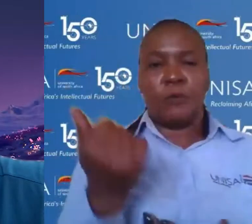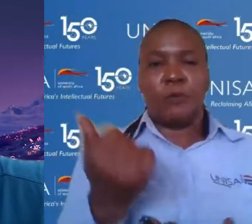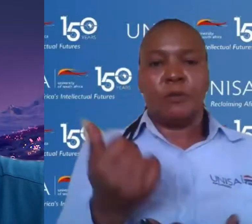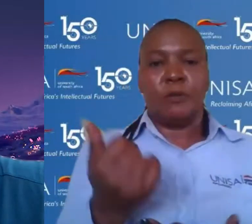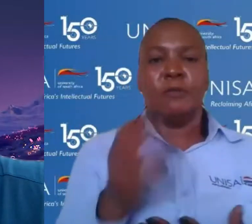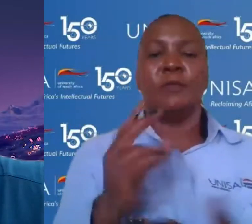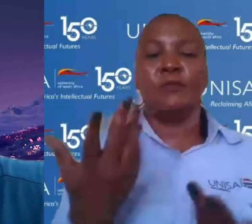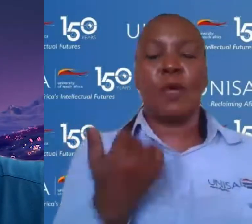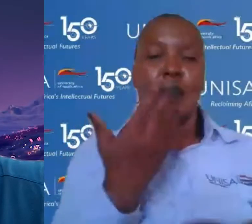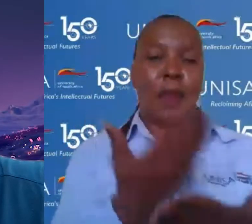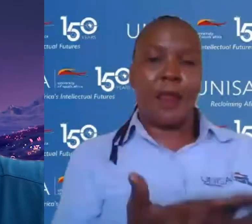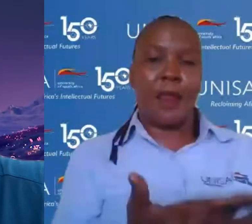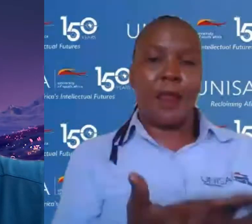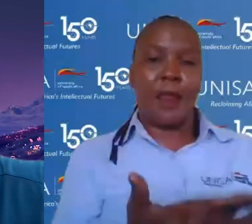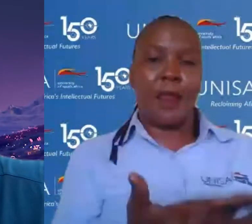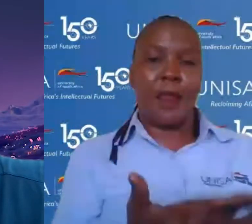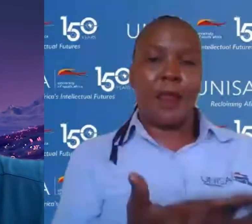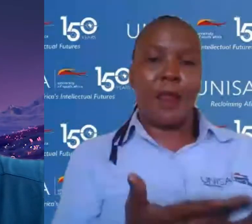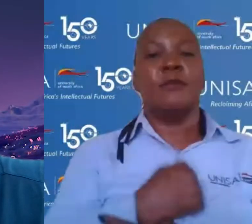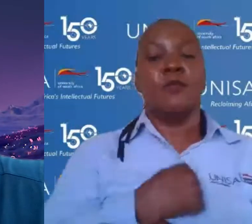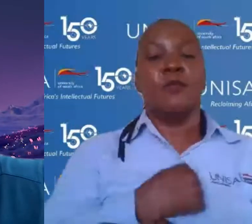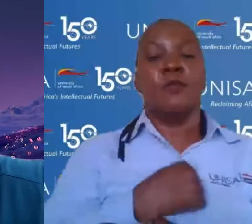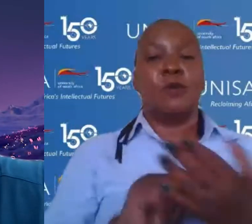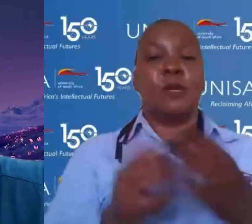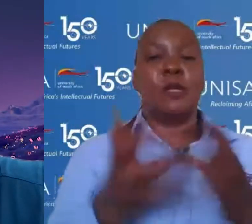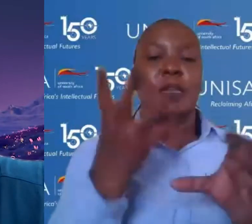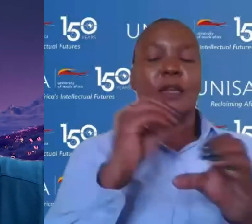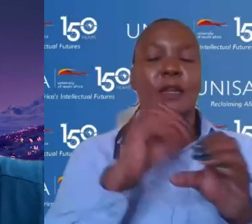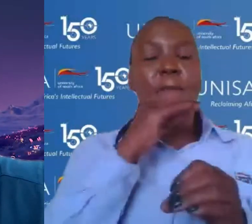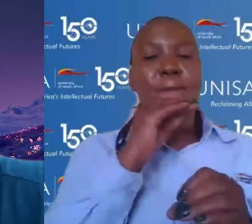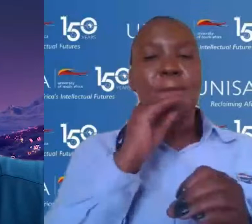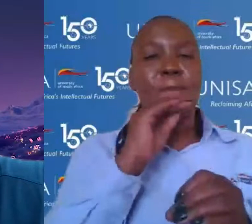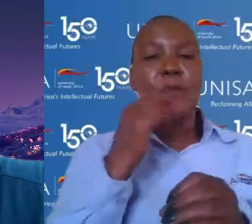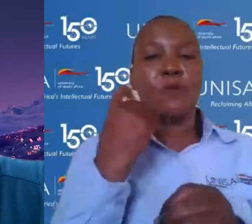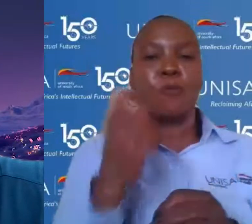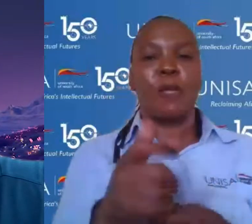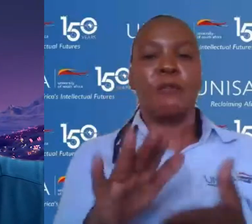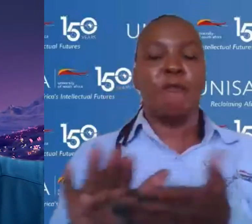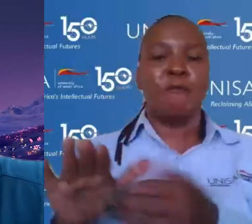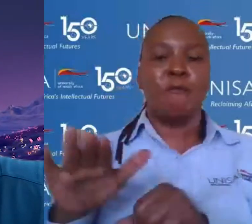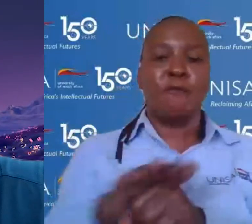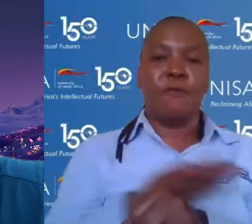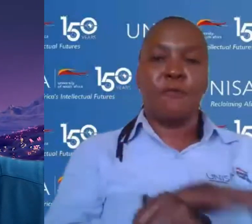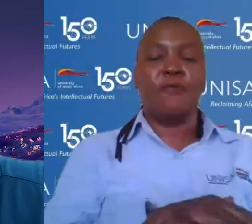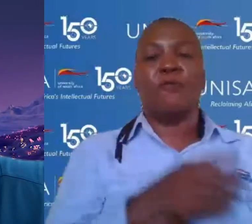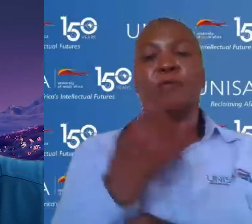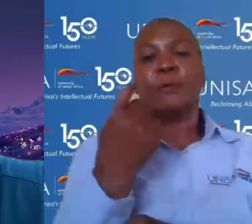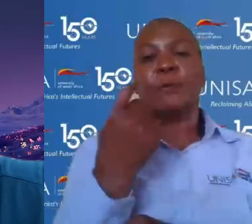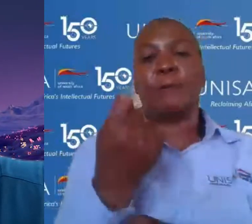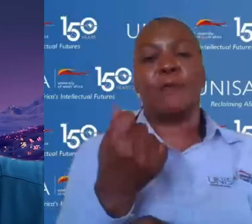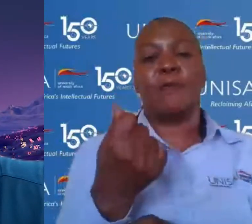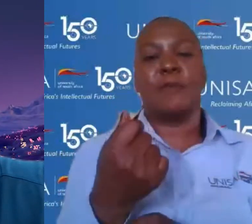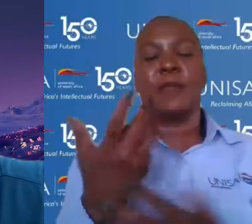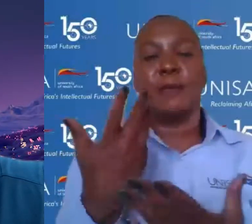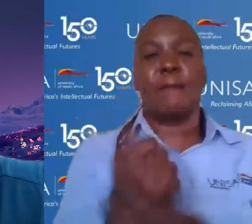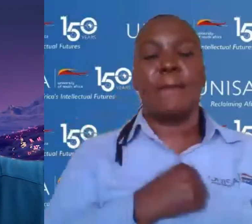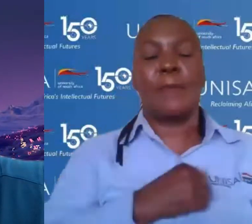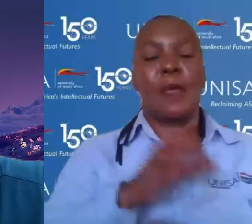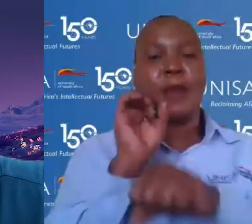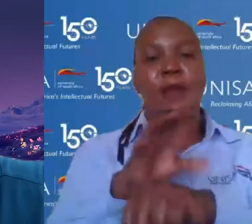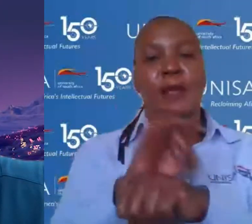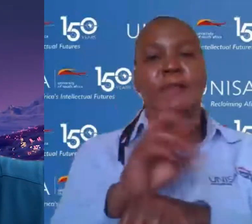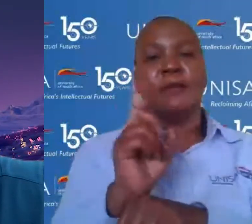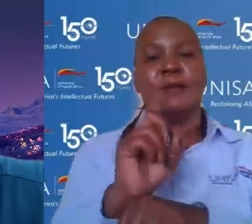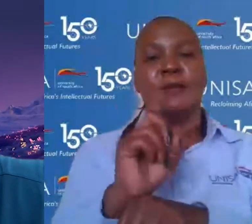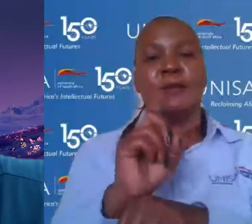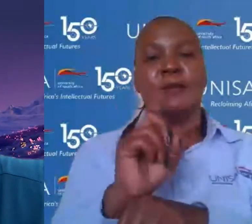to claim your logins, it means you have paid the full amount. Otherwise, my advice is